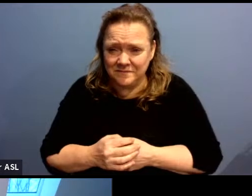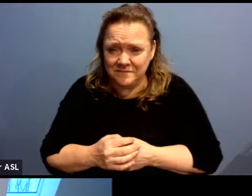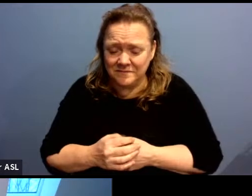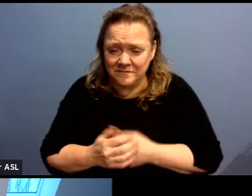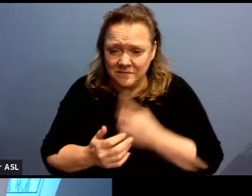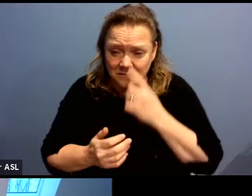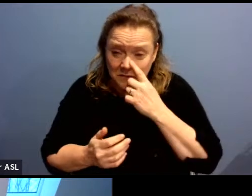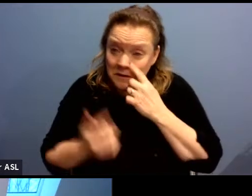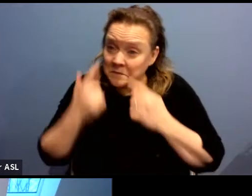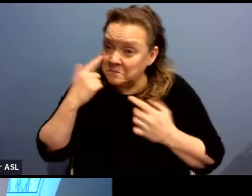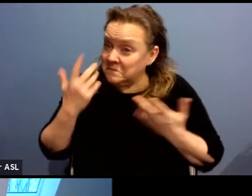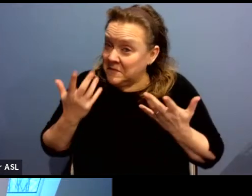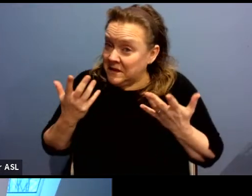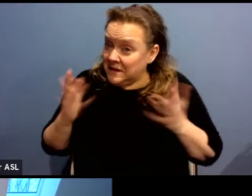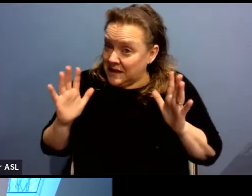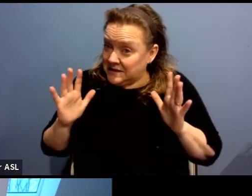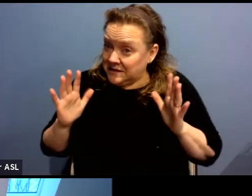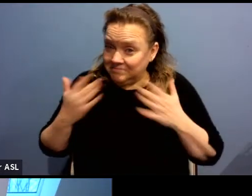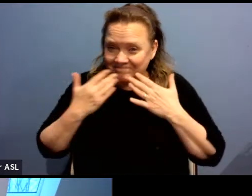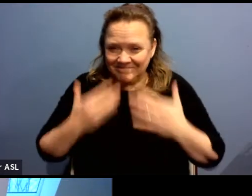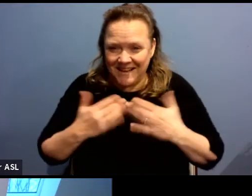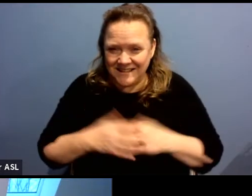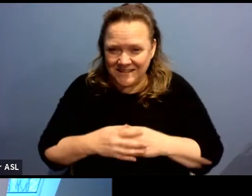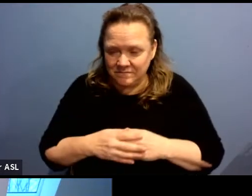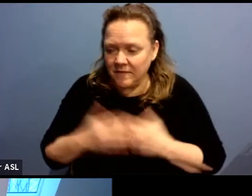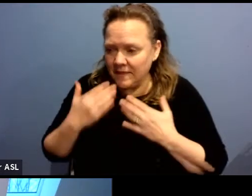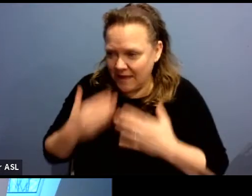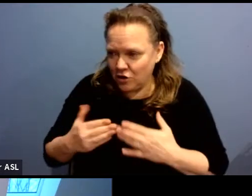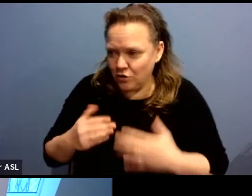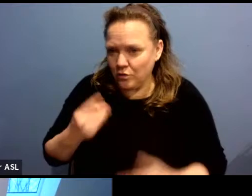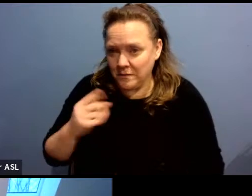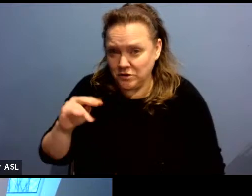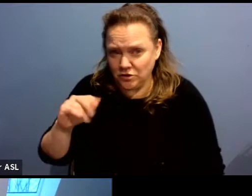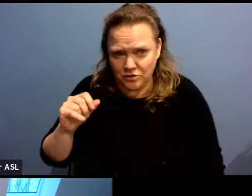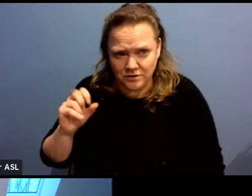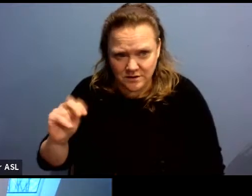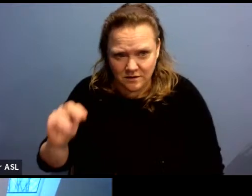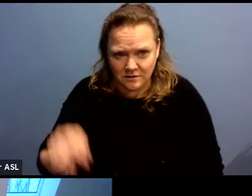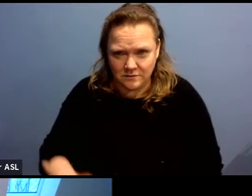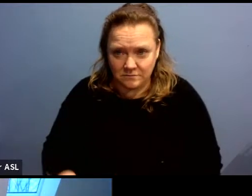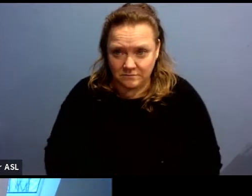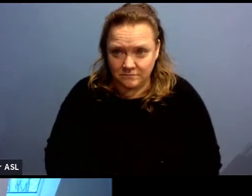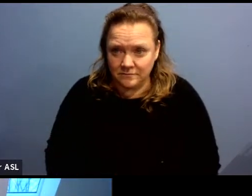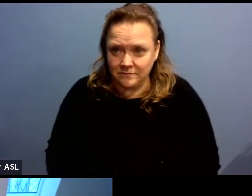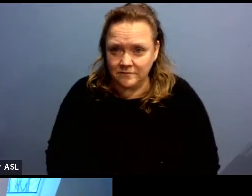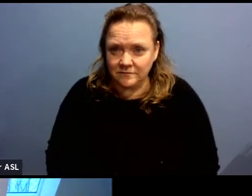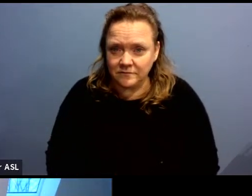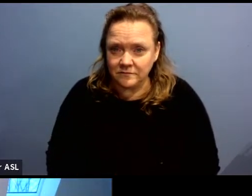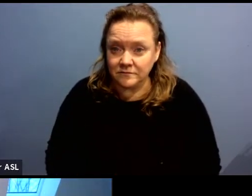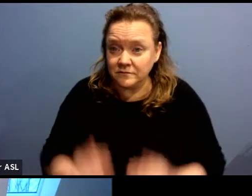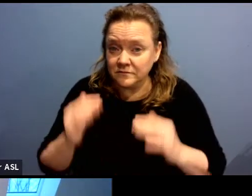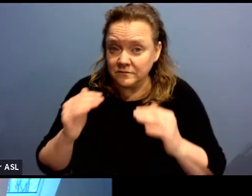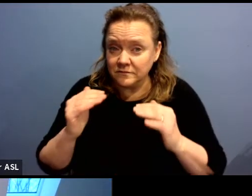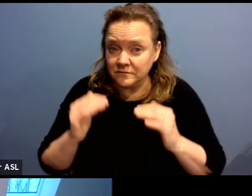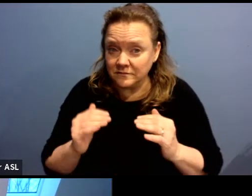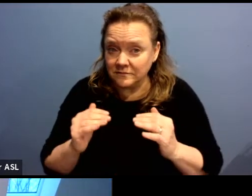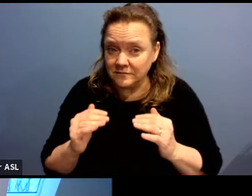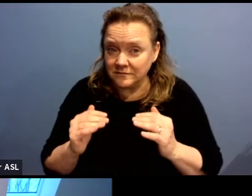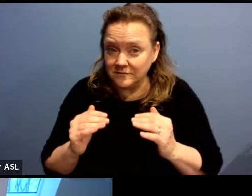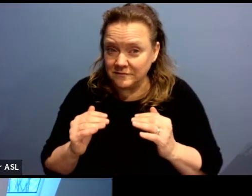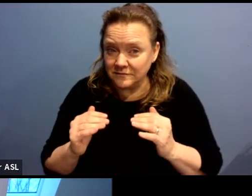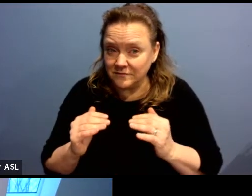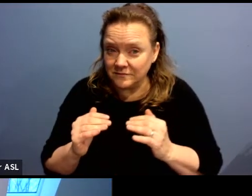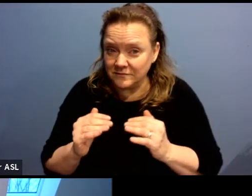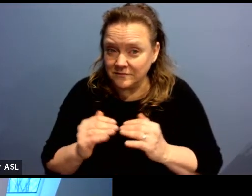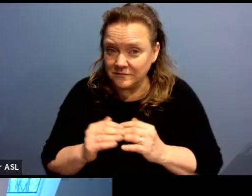That's pretty much it. Thank you. Okay. Thank you, Mr. Slum. All right. Our next speaker.